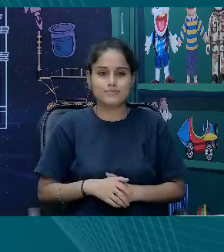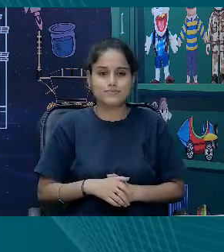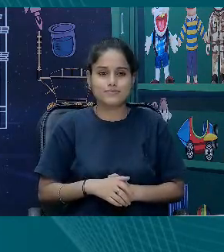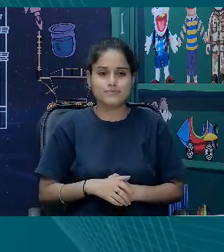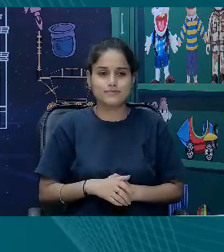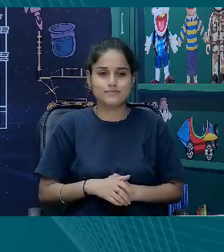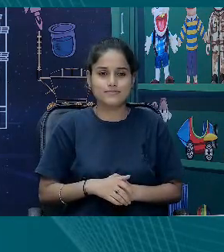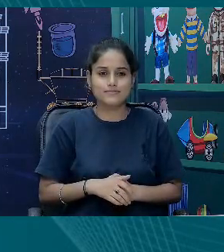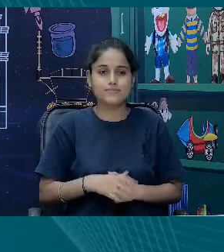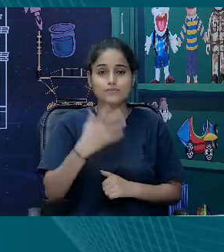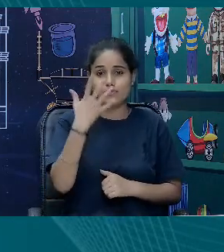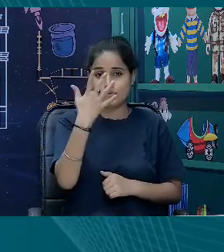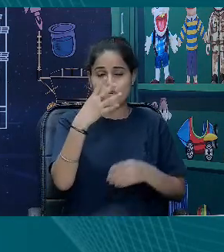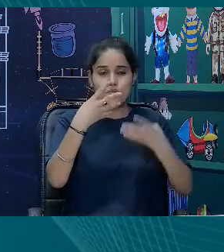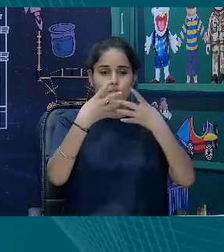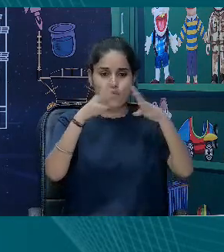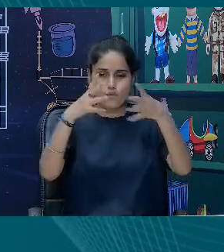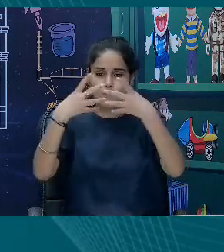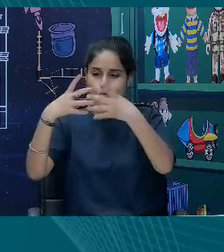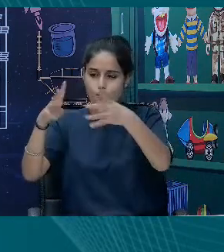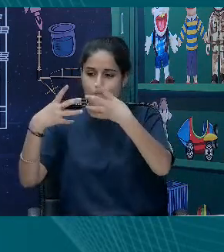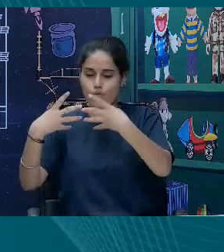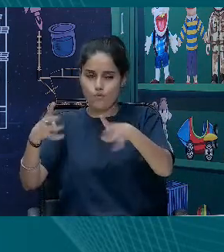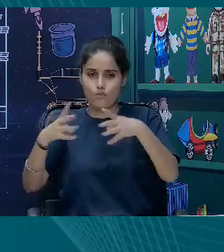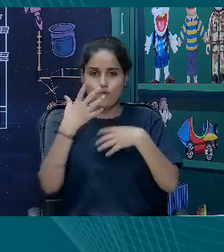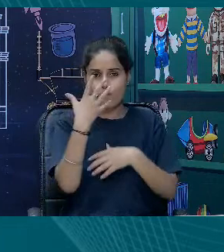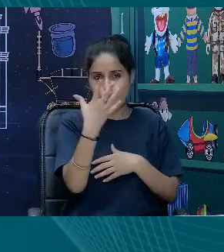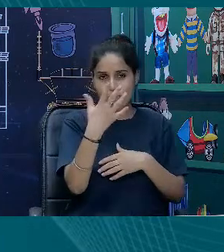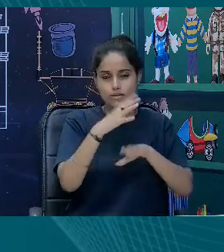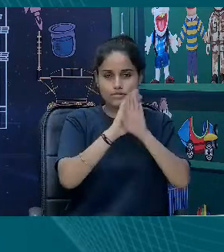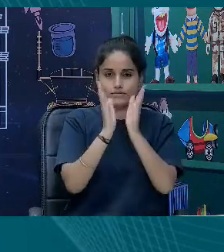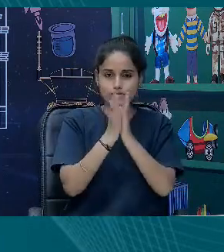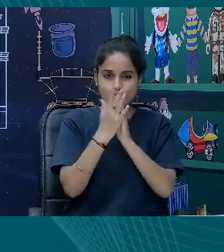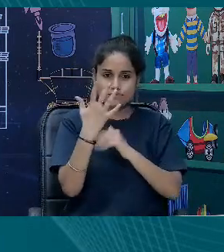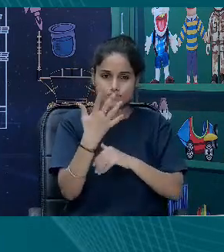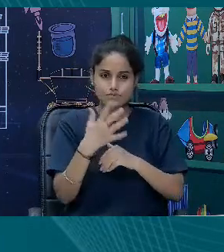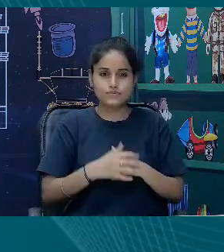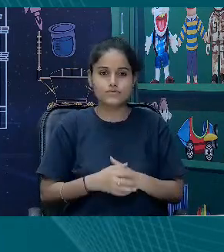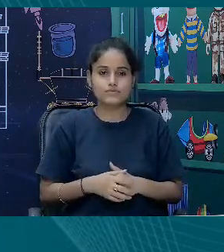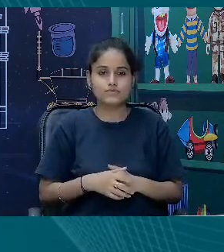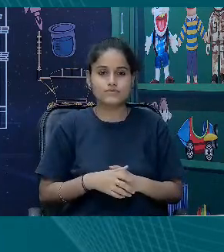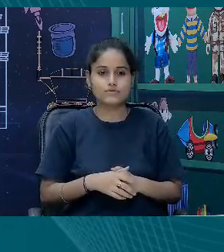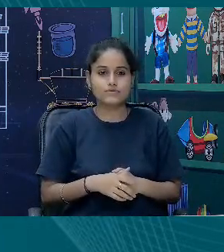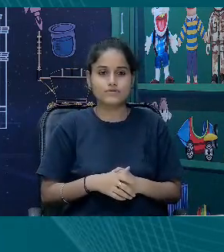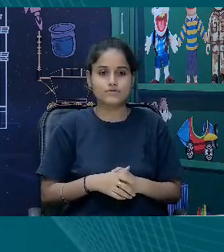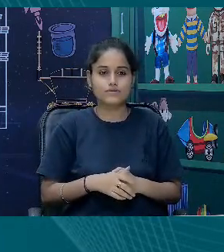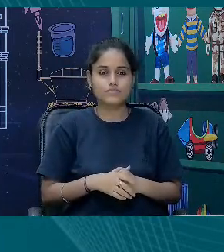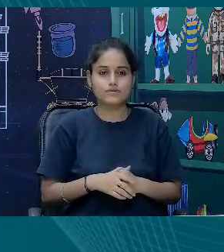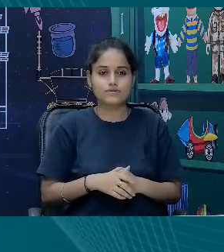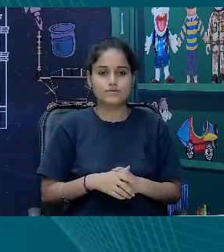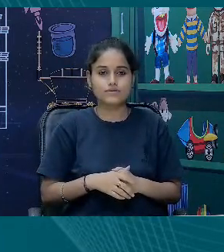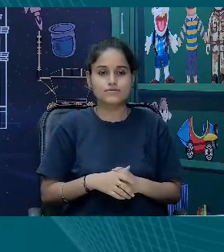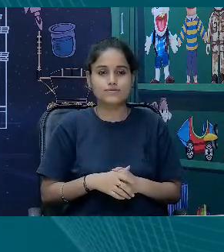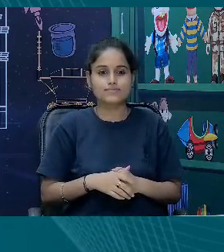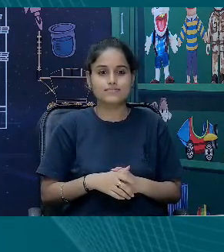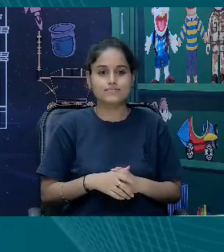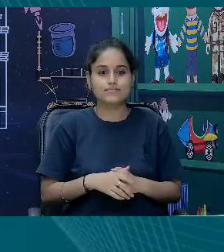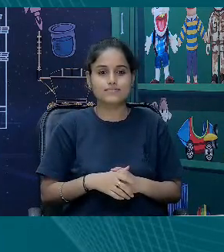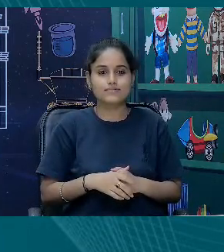6 yellow marigolds straight and tall growing up against the wall. So my 5 windows